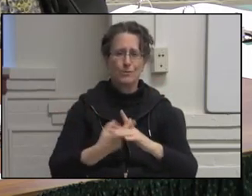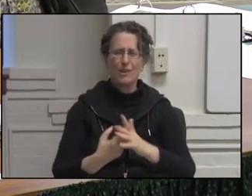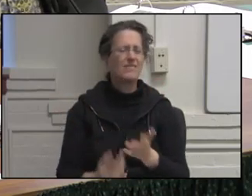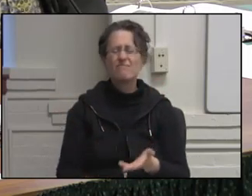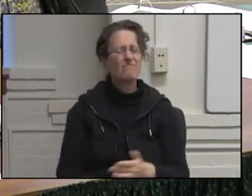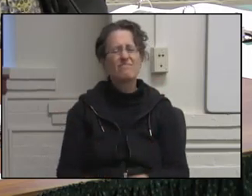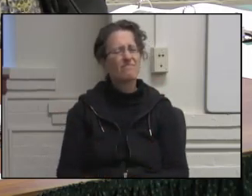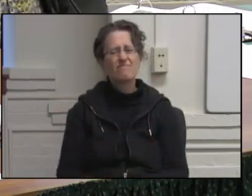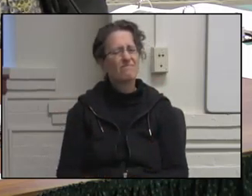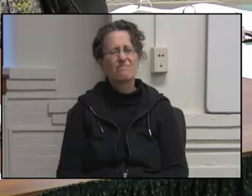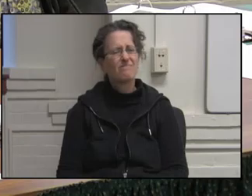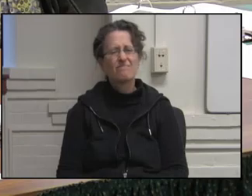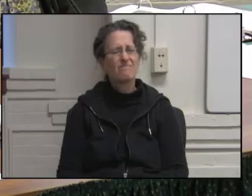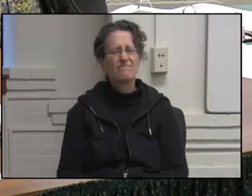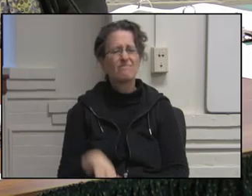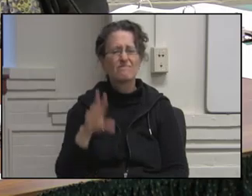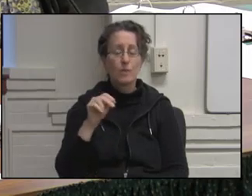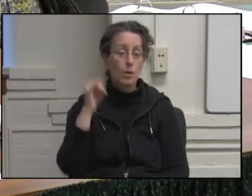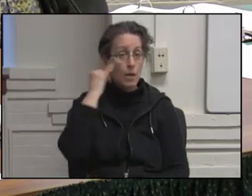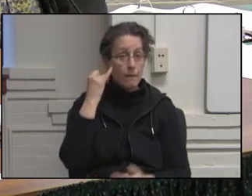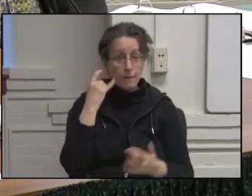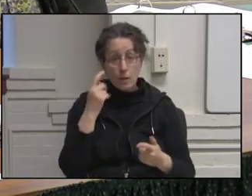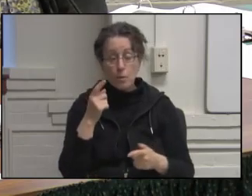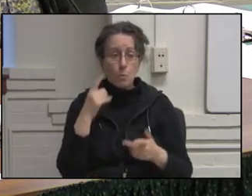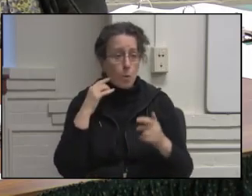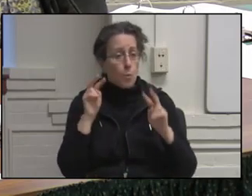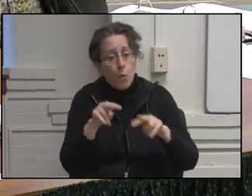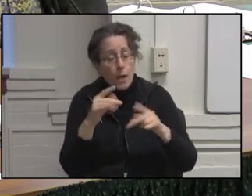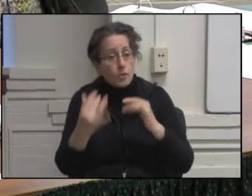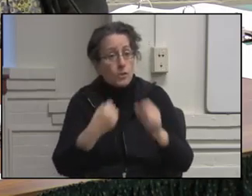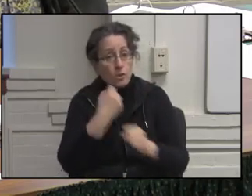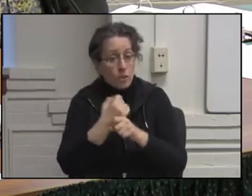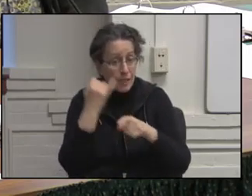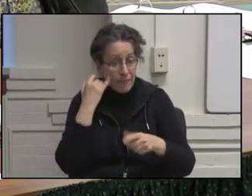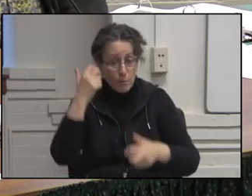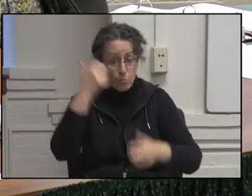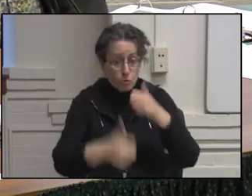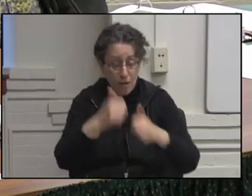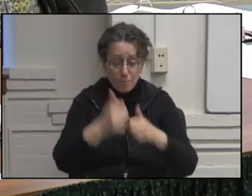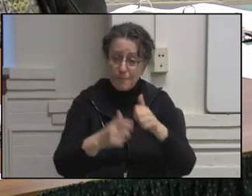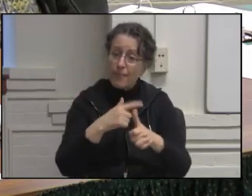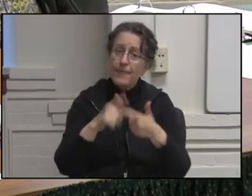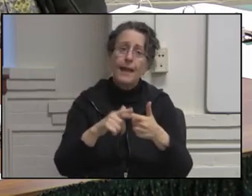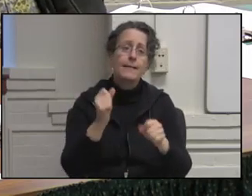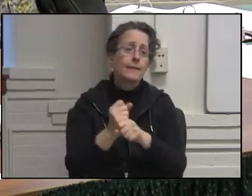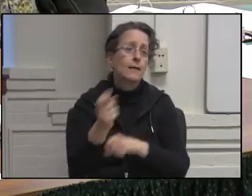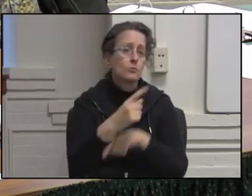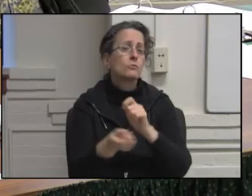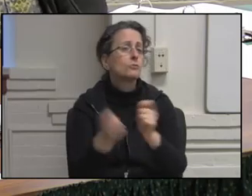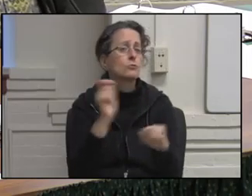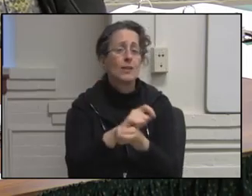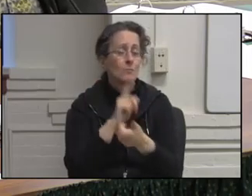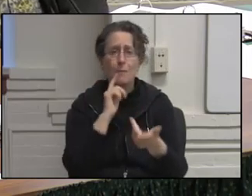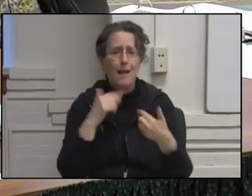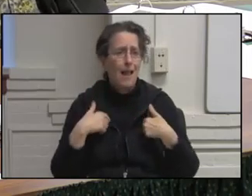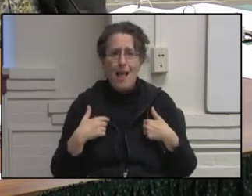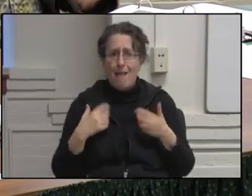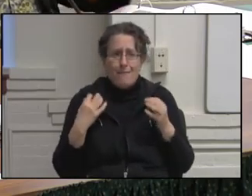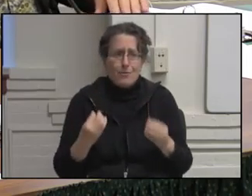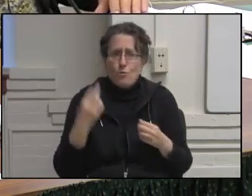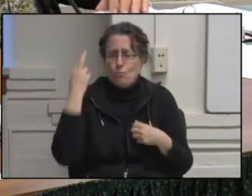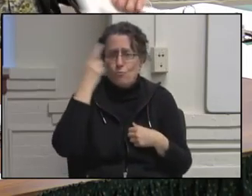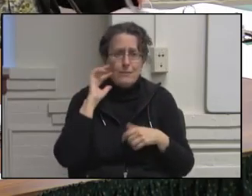think if we find there's trouble this year, then we'll know. We don't get to come back. I don't have any basis to say that 11